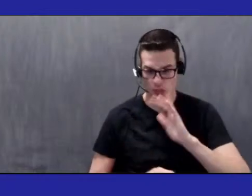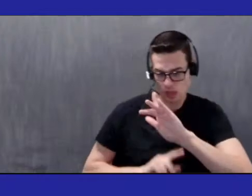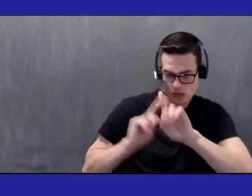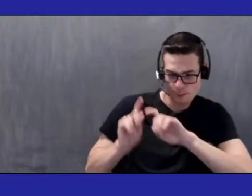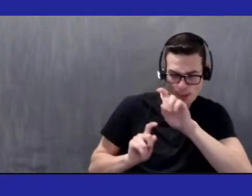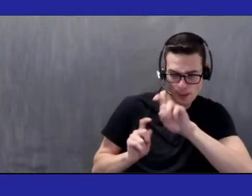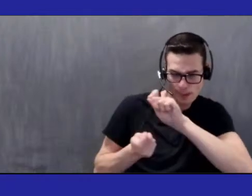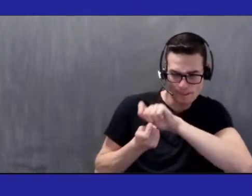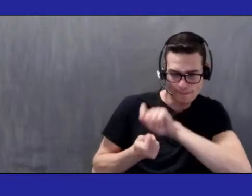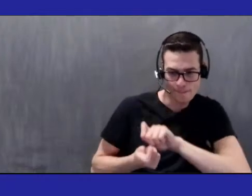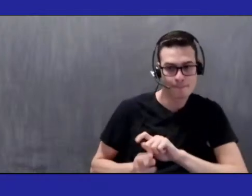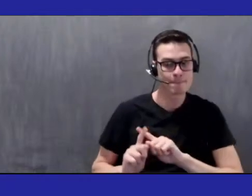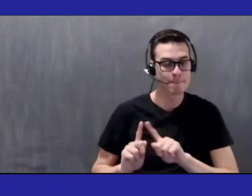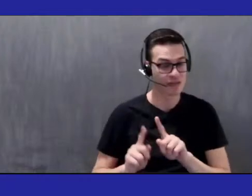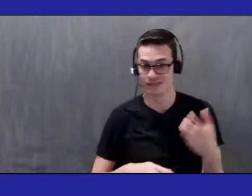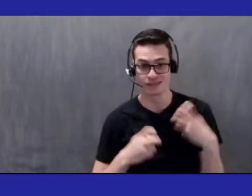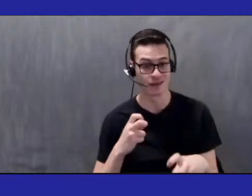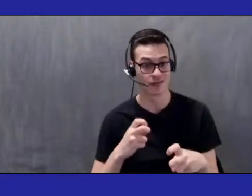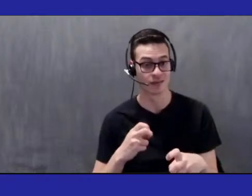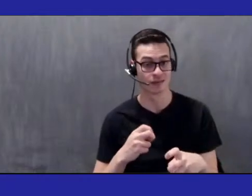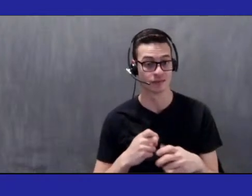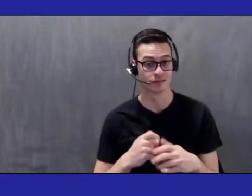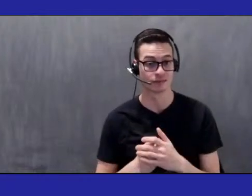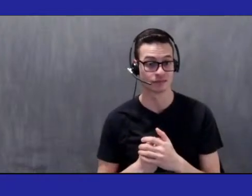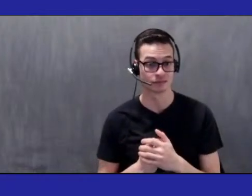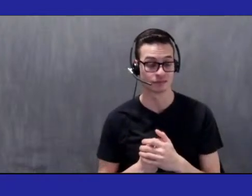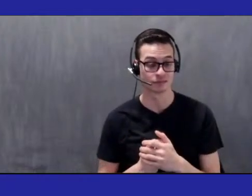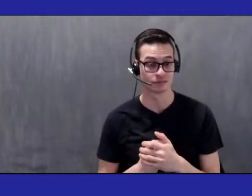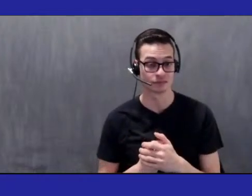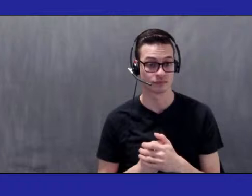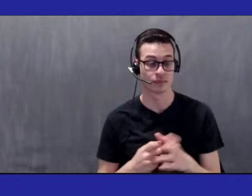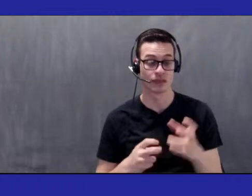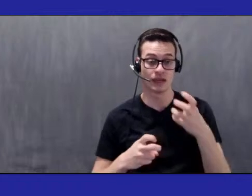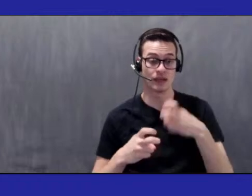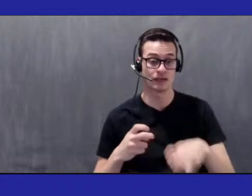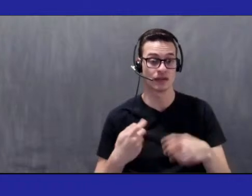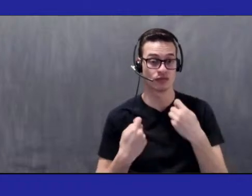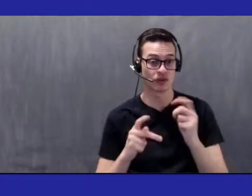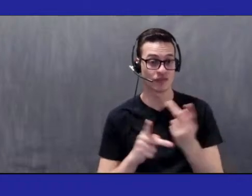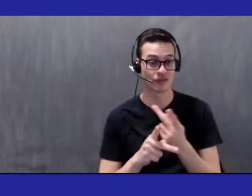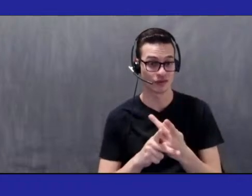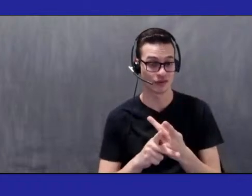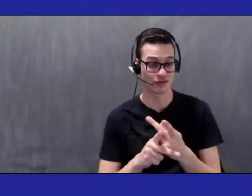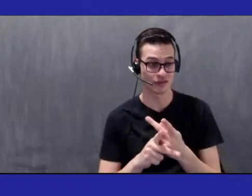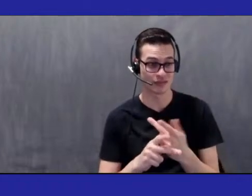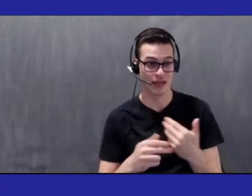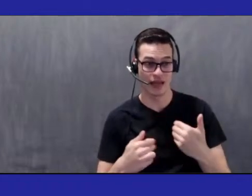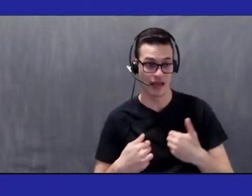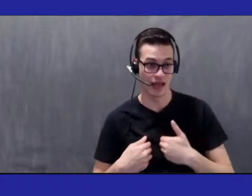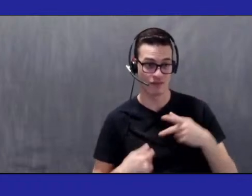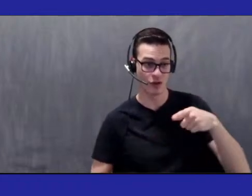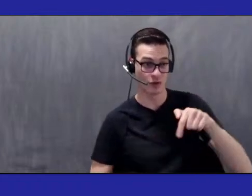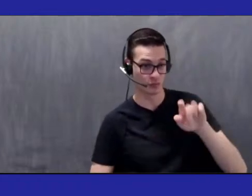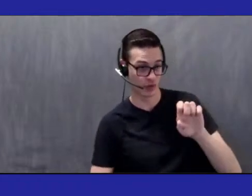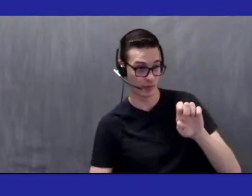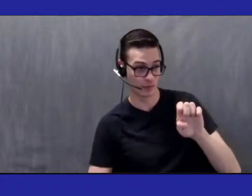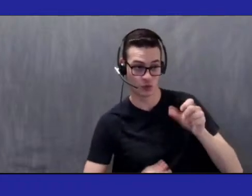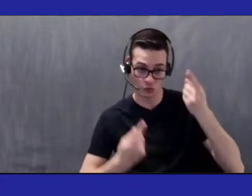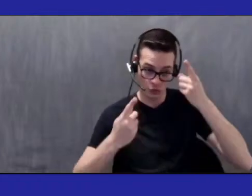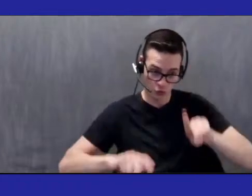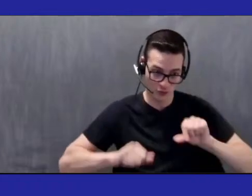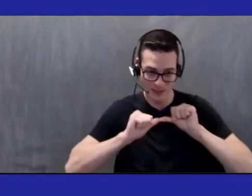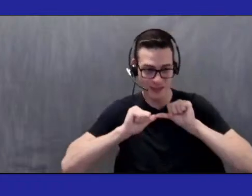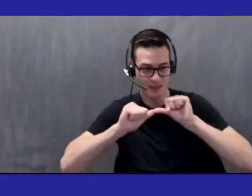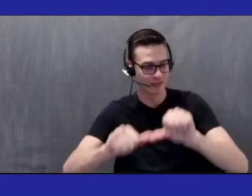really hard at times to get a prime to agree and stay the course. It's painful. It's like